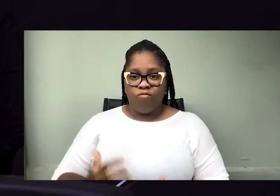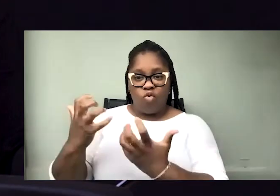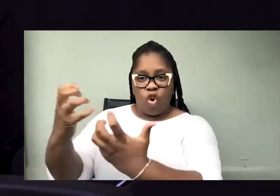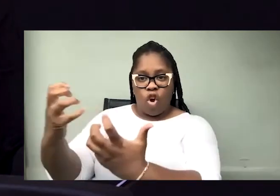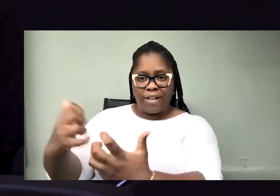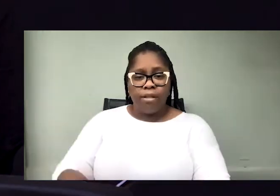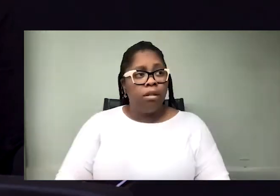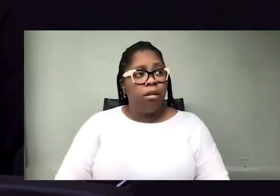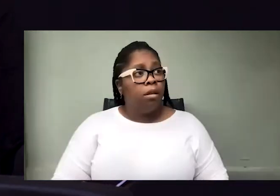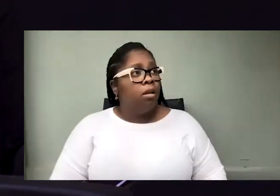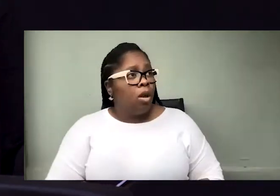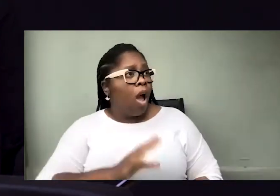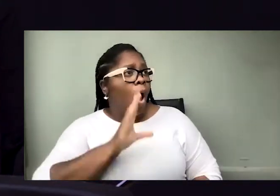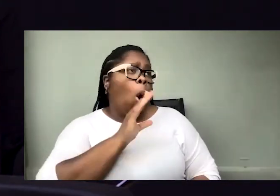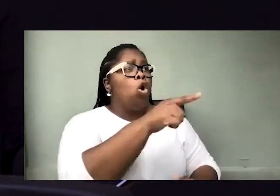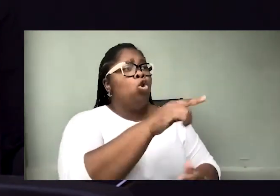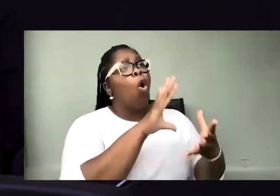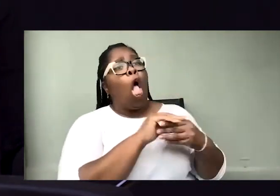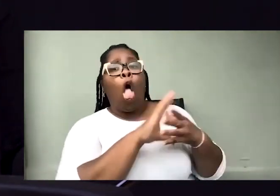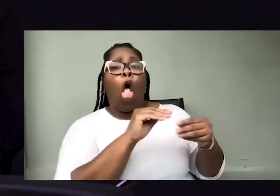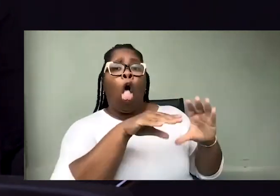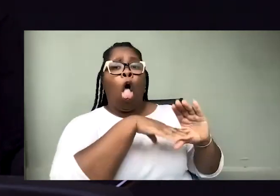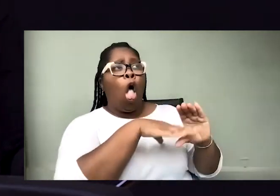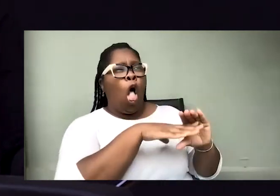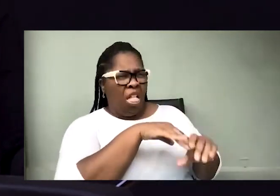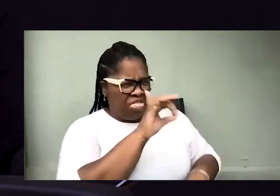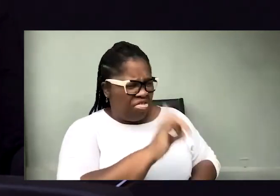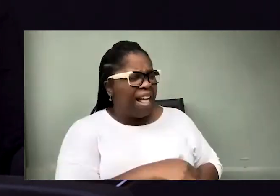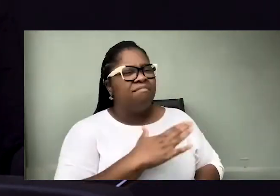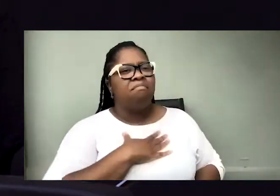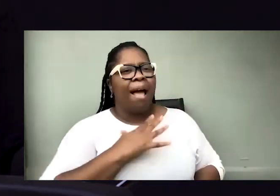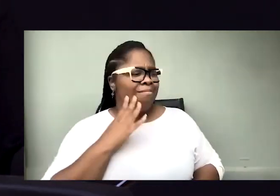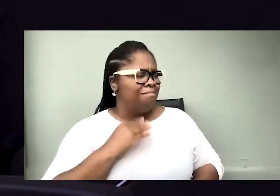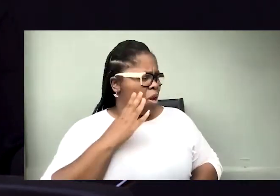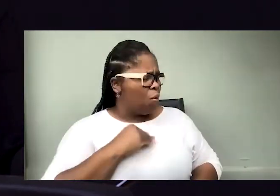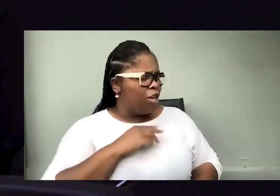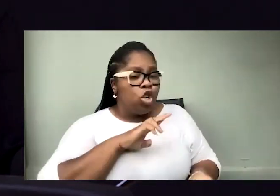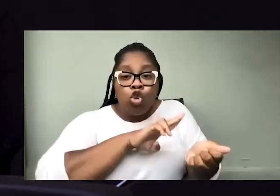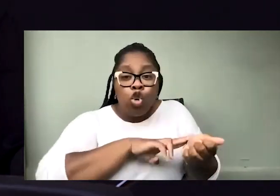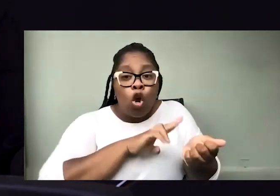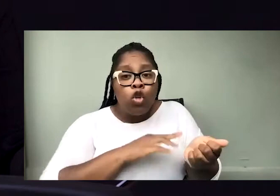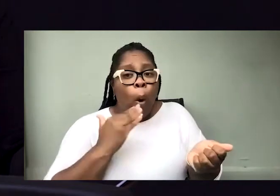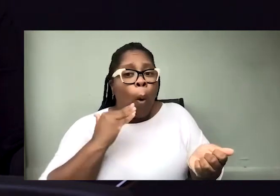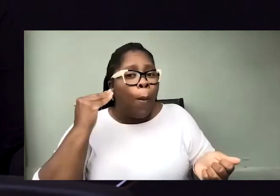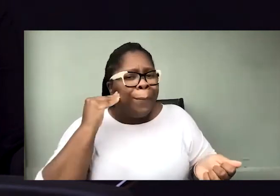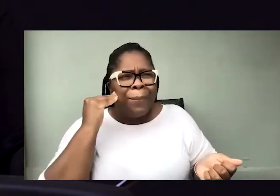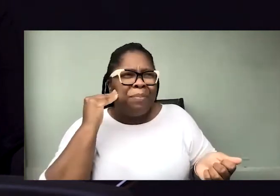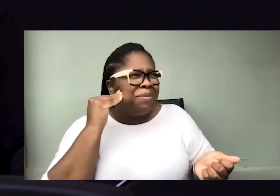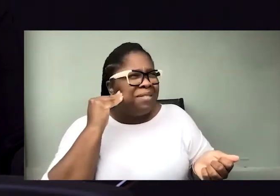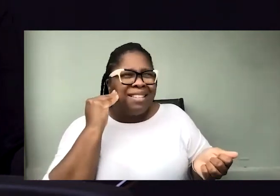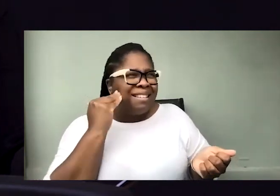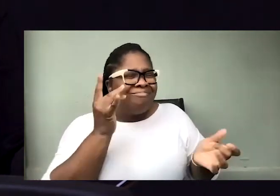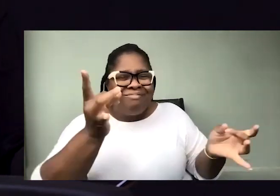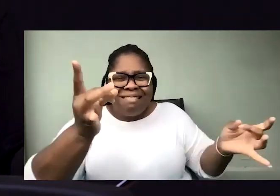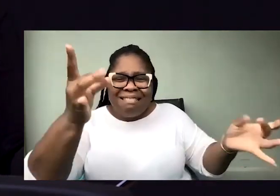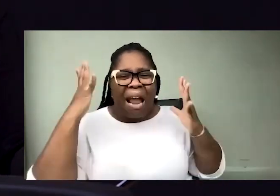Well, I hear a lot of words, but this is my experience. The nursing homes, they treat me